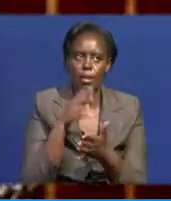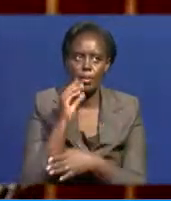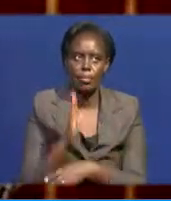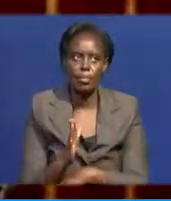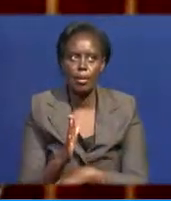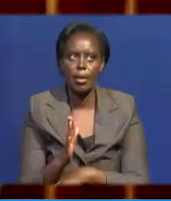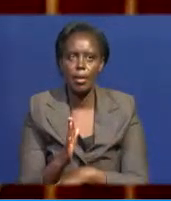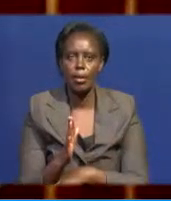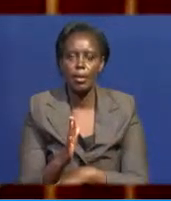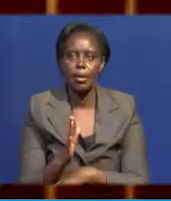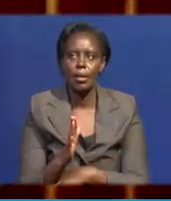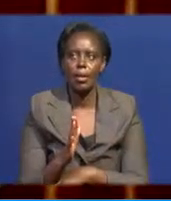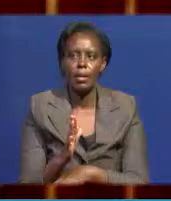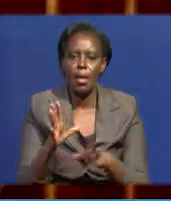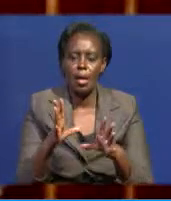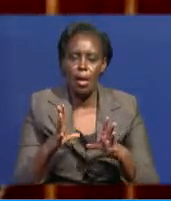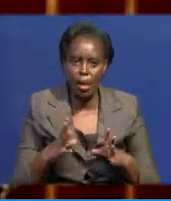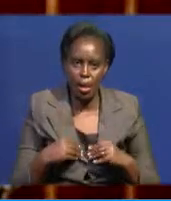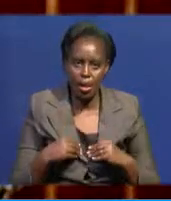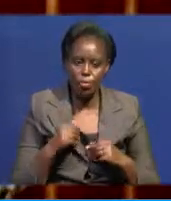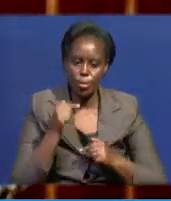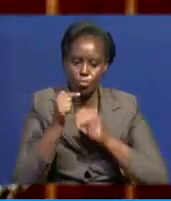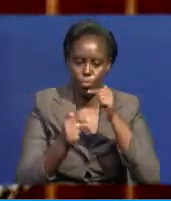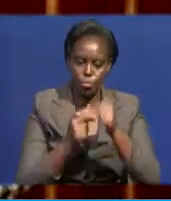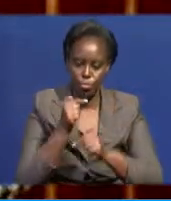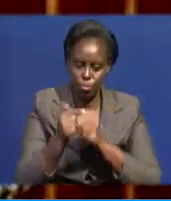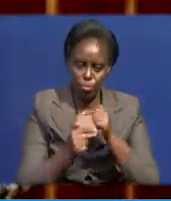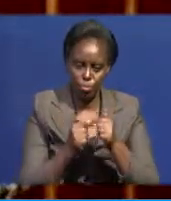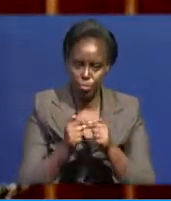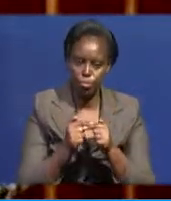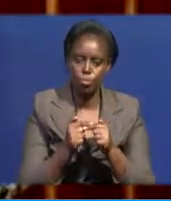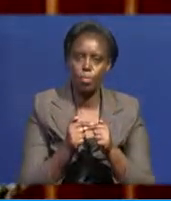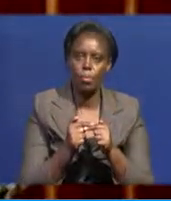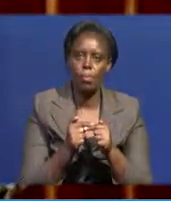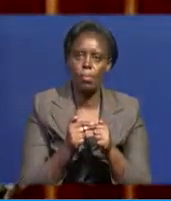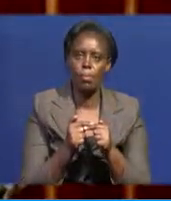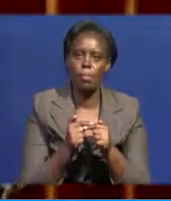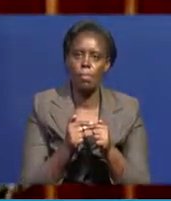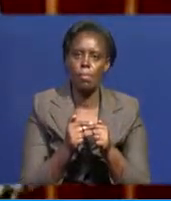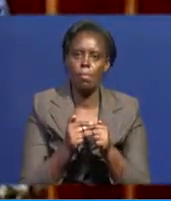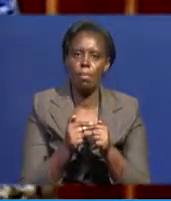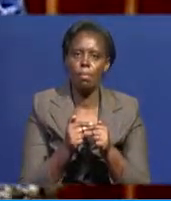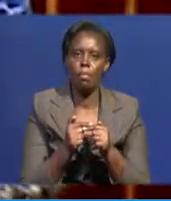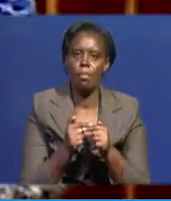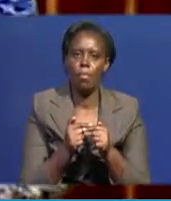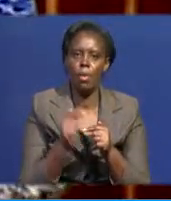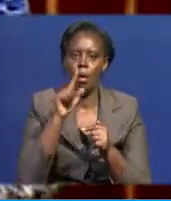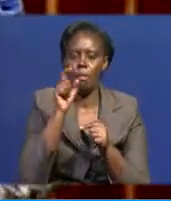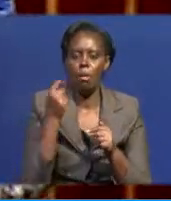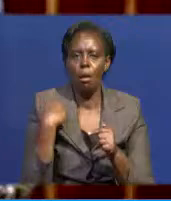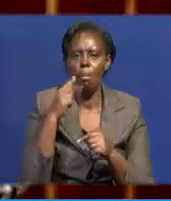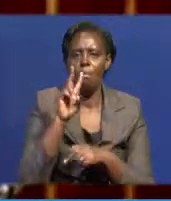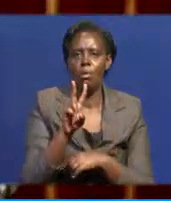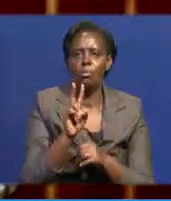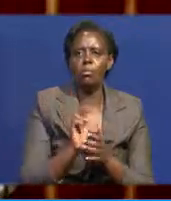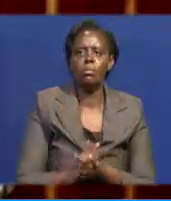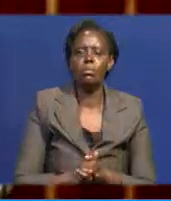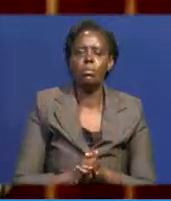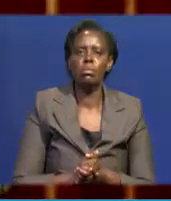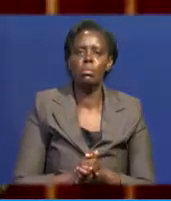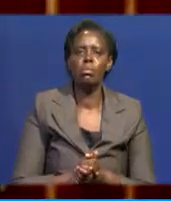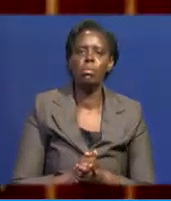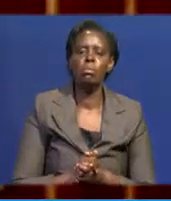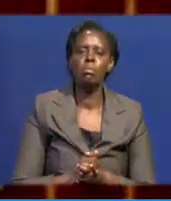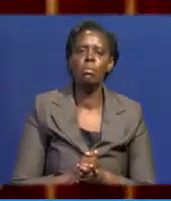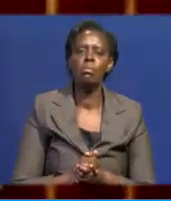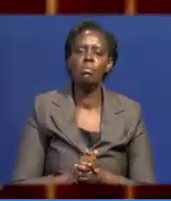Speaker, allow me to proceed to then question number 2.